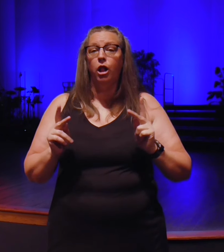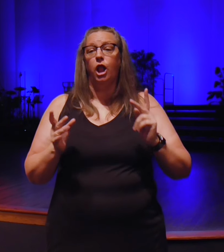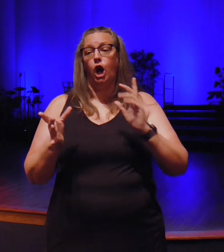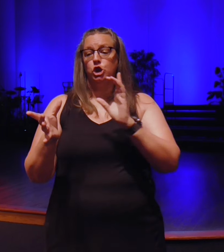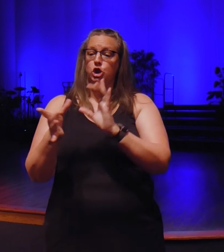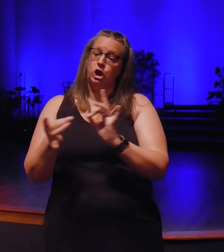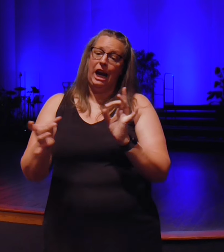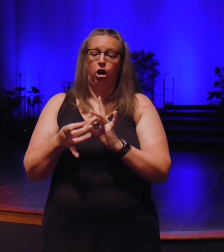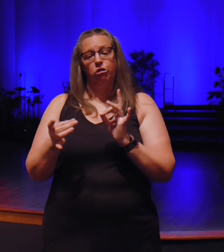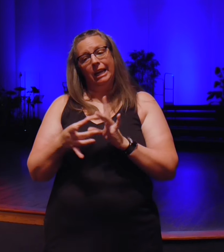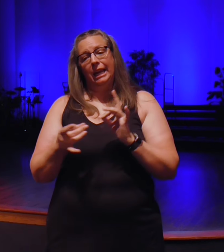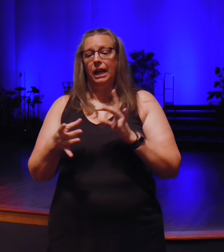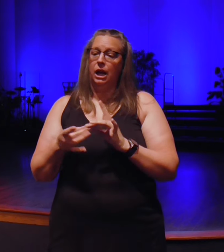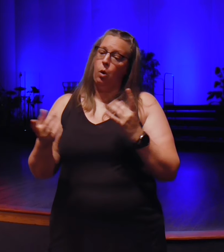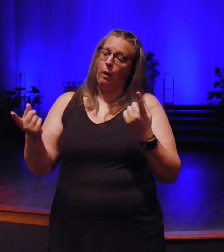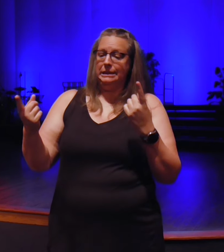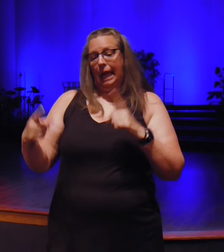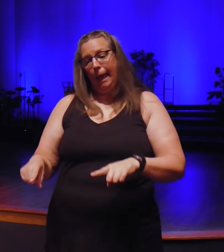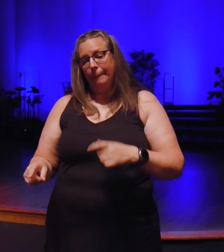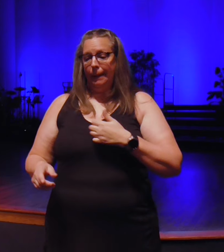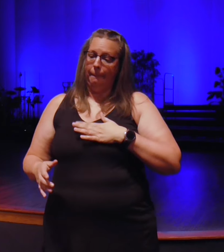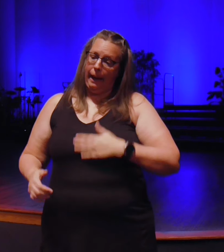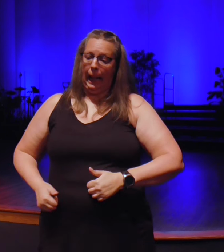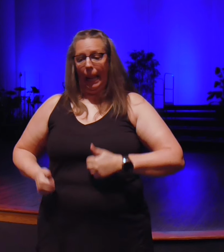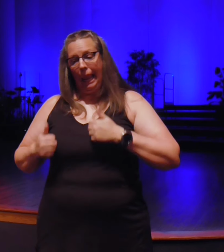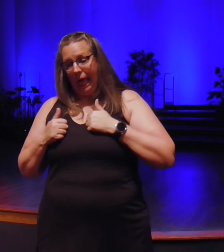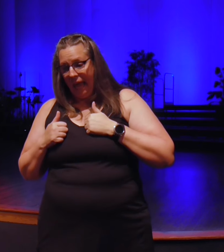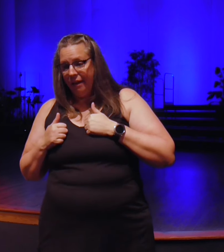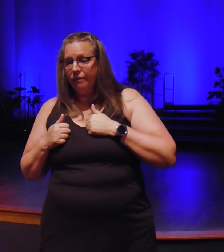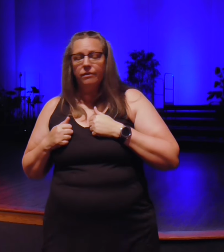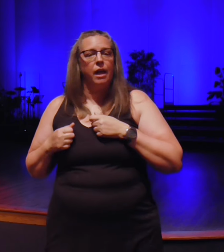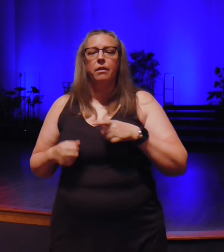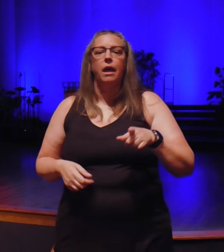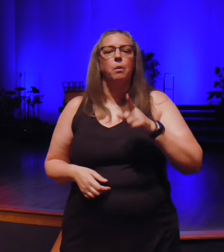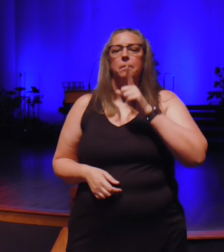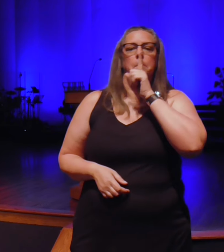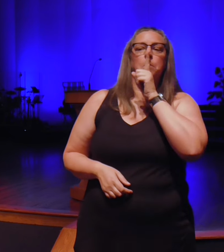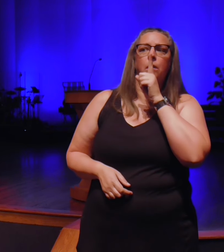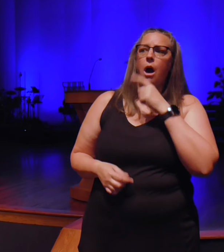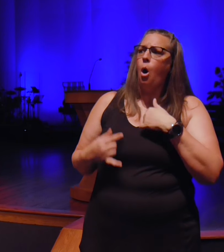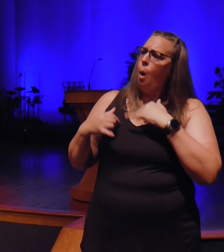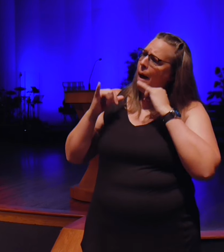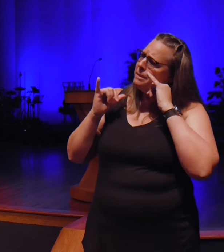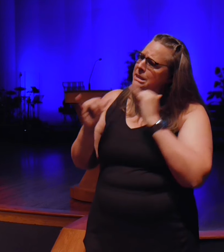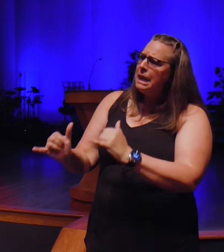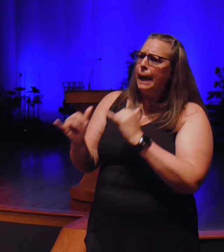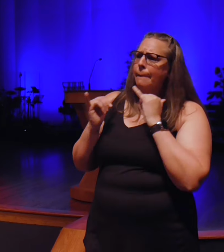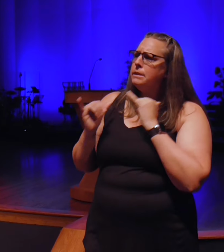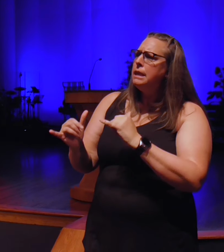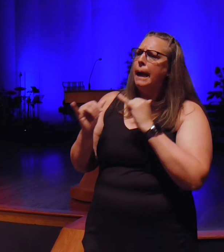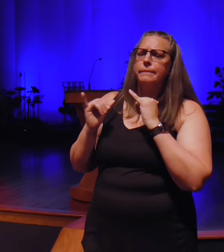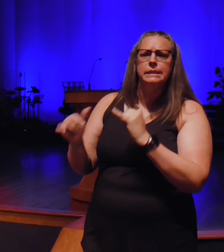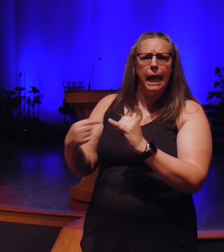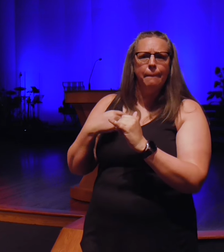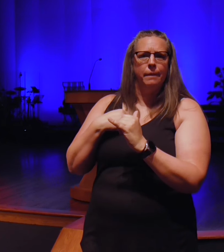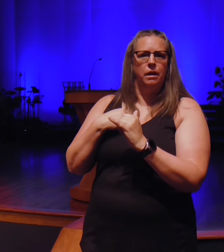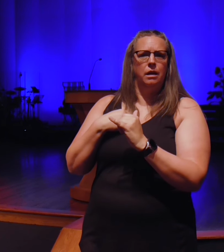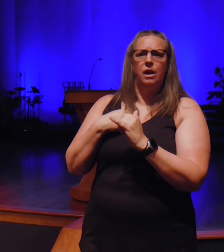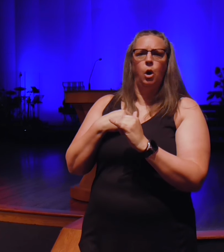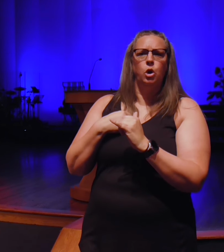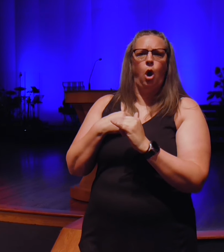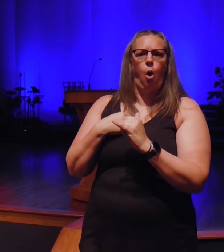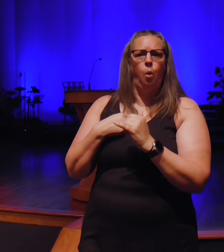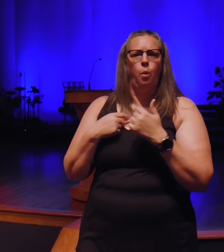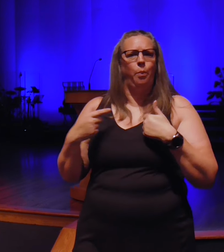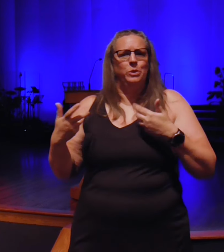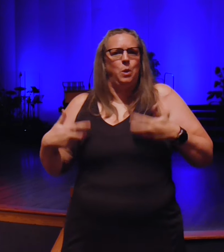going on with them, what they're not looking for is us to say how we just went through something similar. What they're not looking for